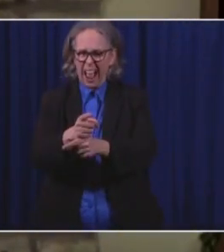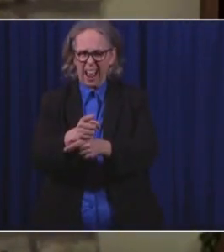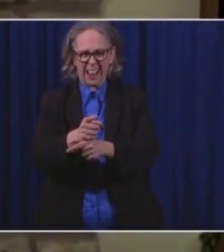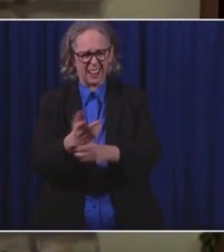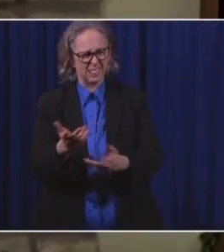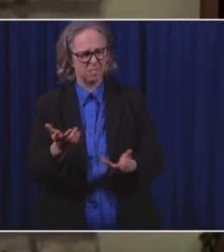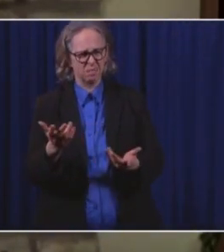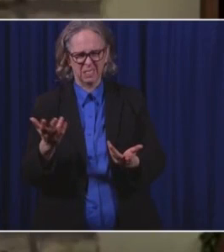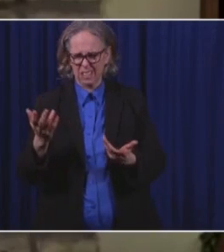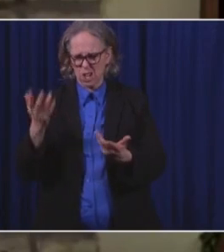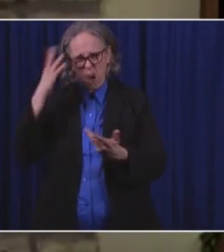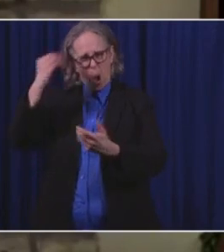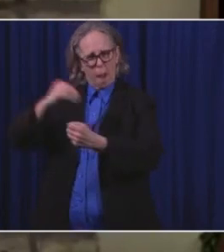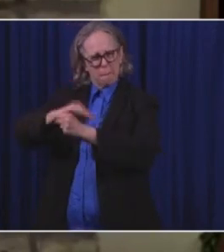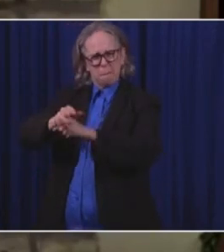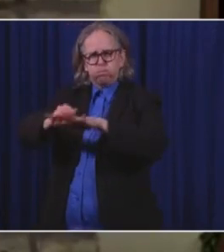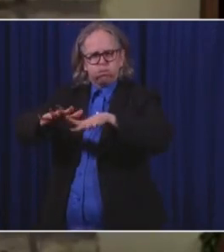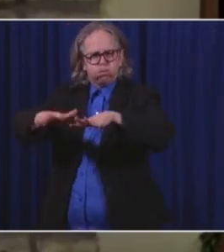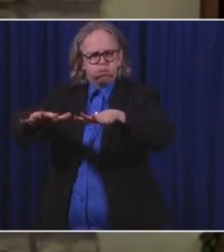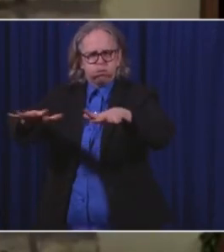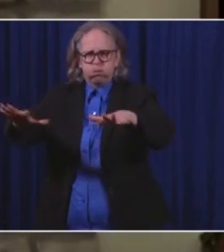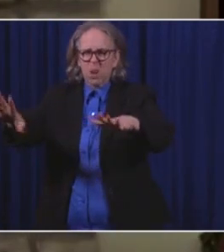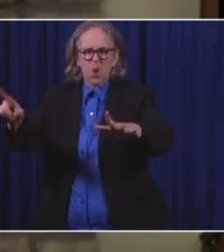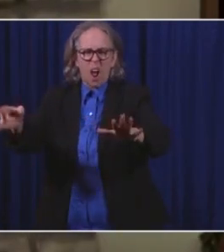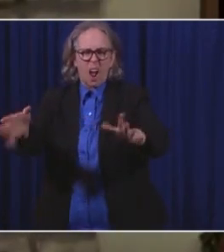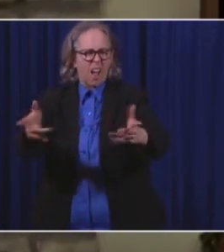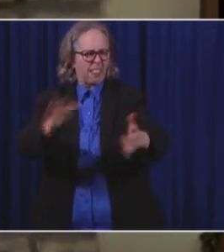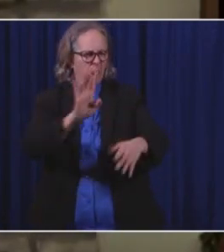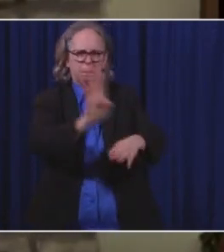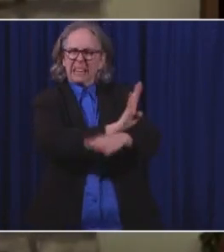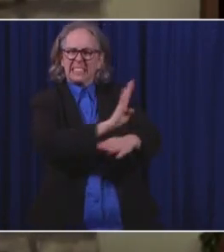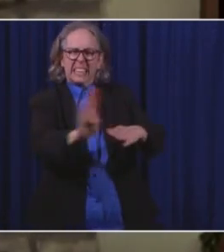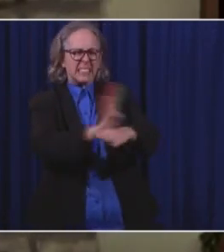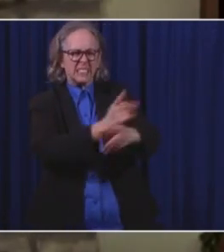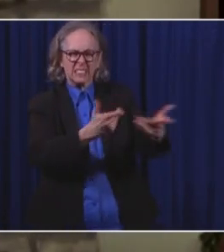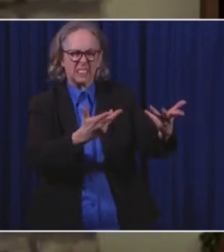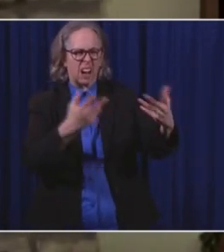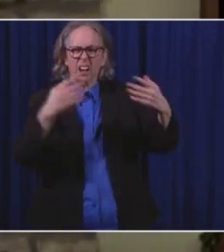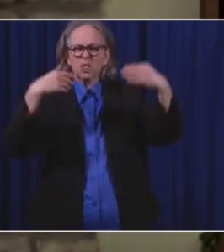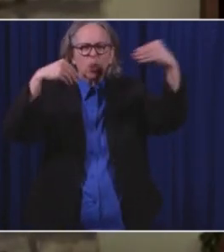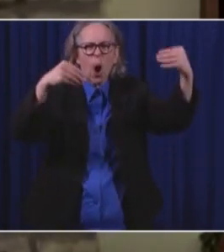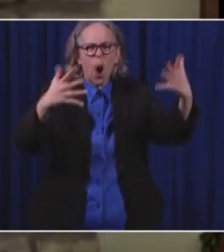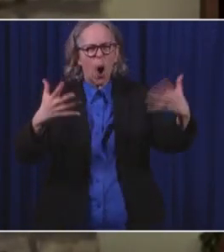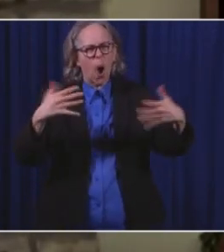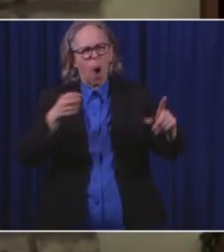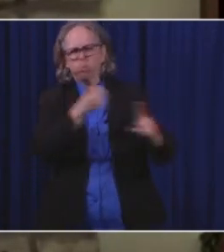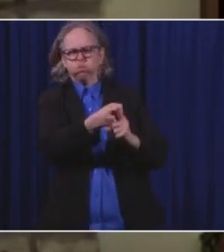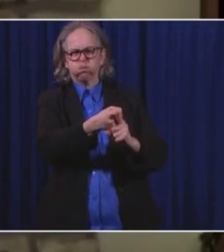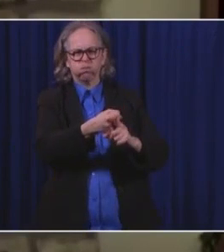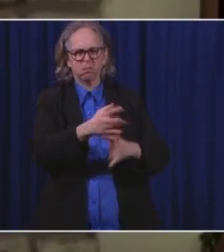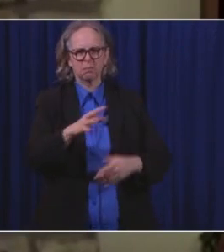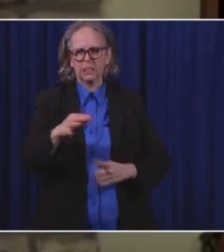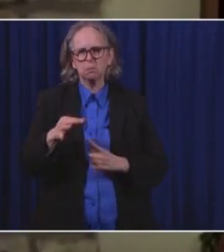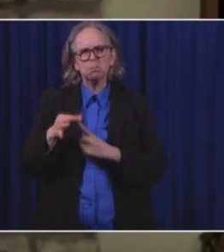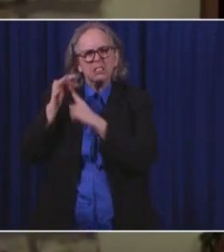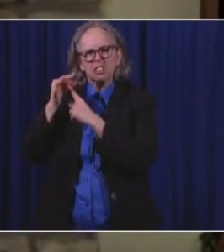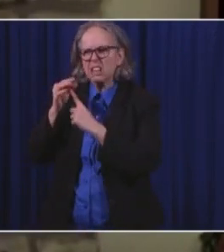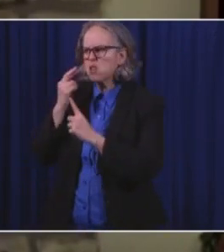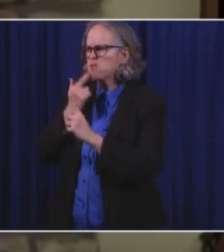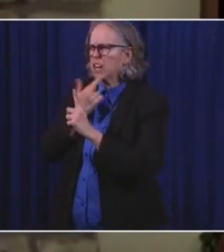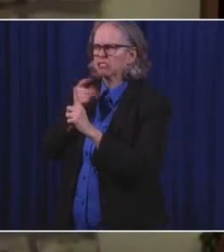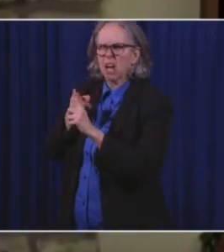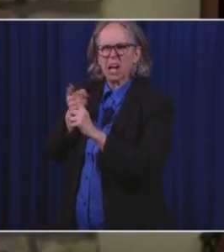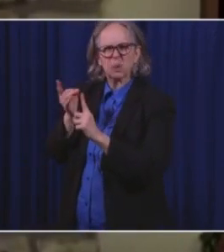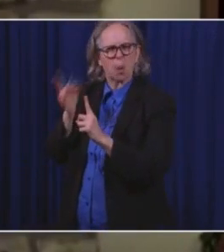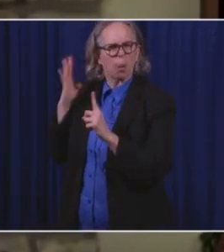business, certainly impacted retail, particularly impacted restaurants and bars. Our orders have as well,